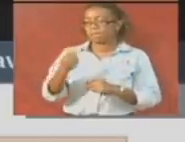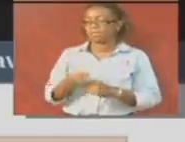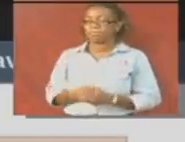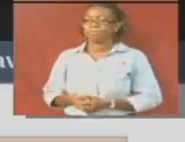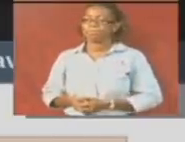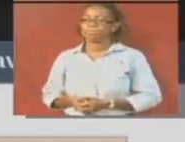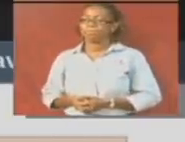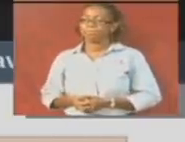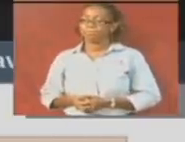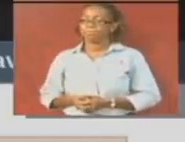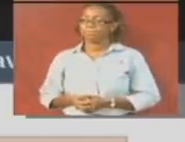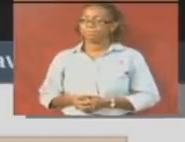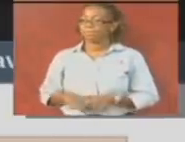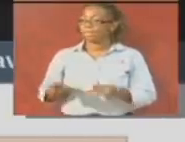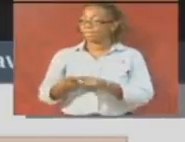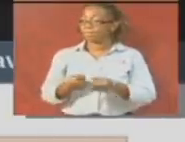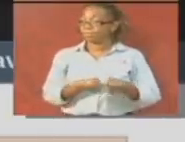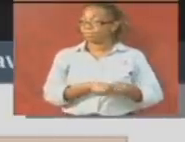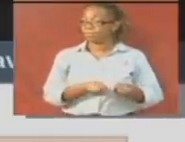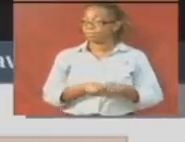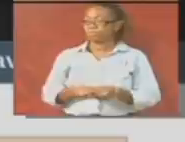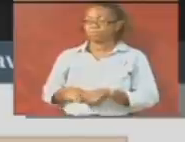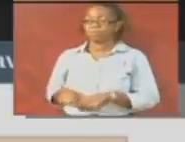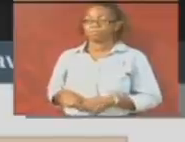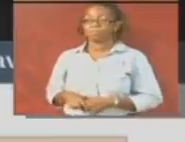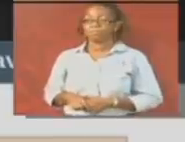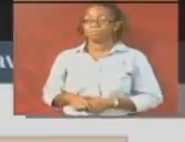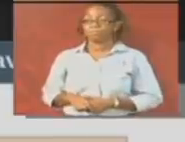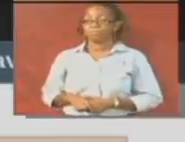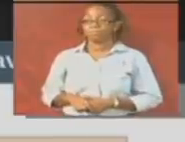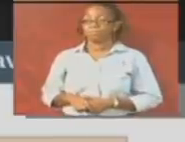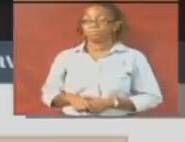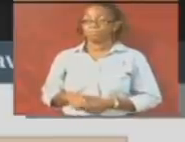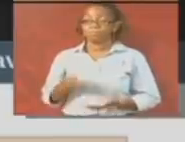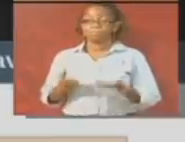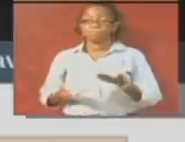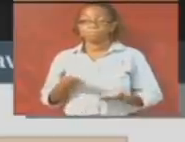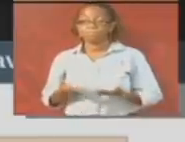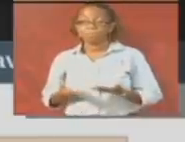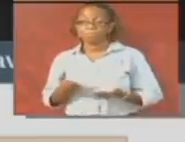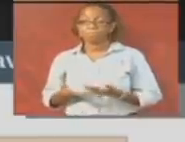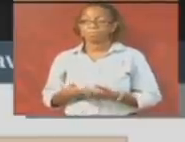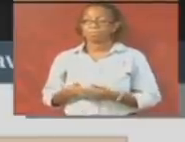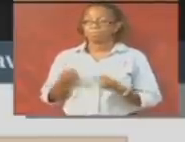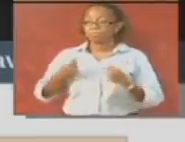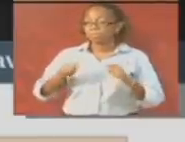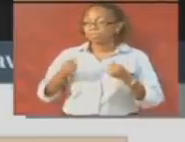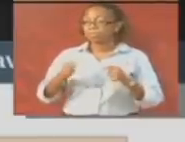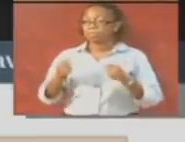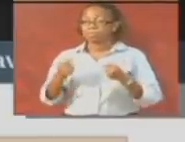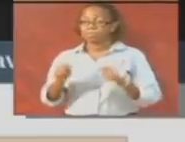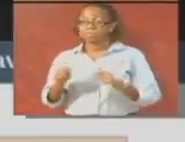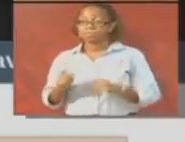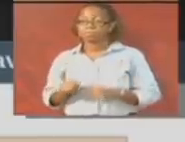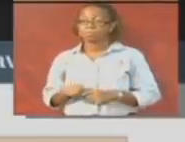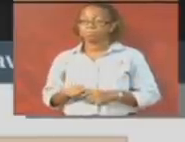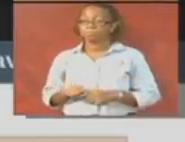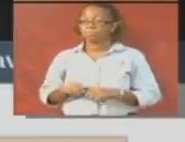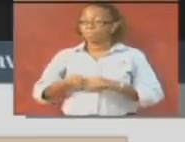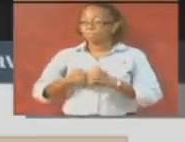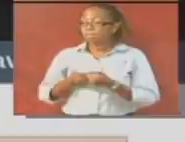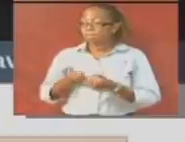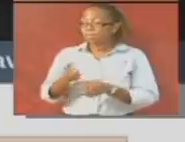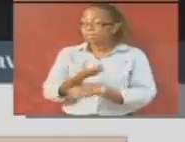also be affected by your ability and your knowledge about how to go about getting the vaccine. So, for example, when it's your